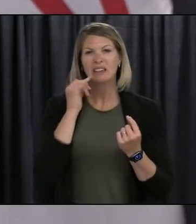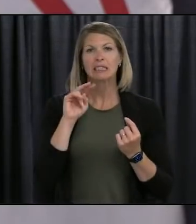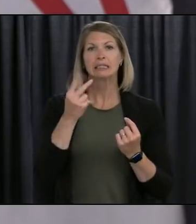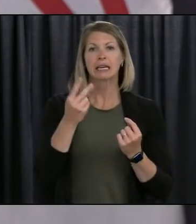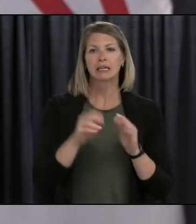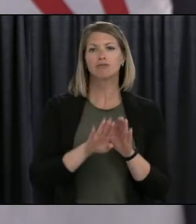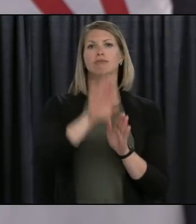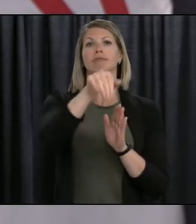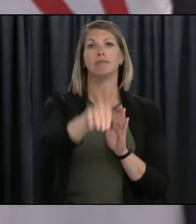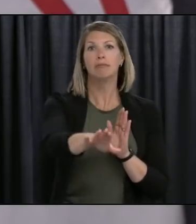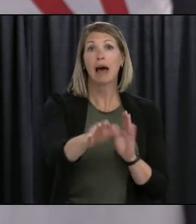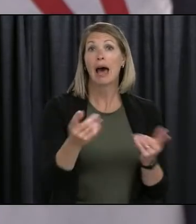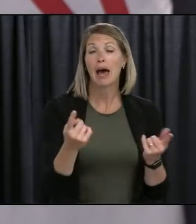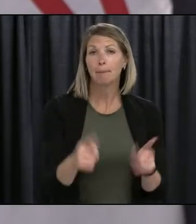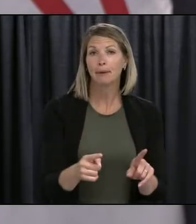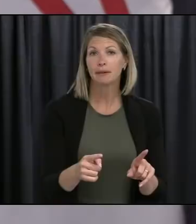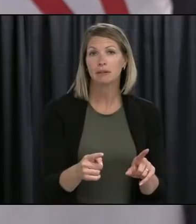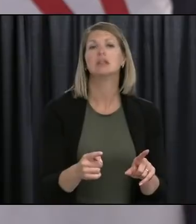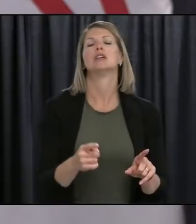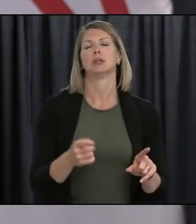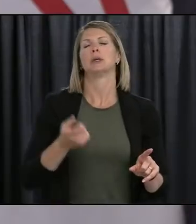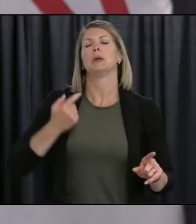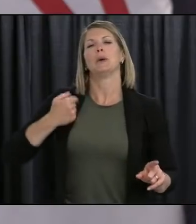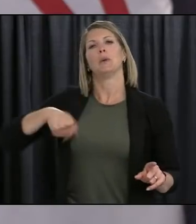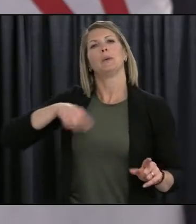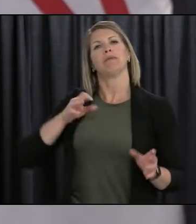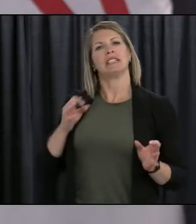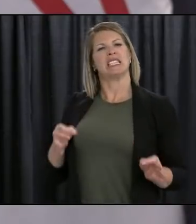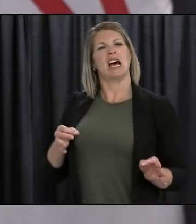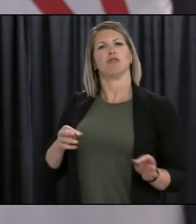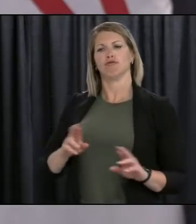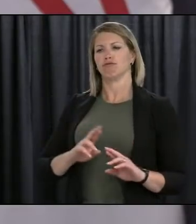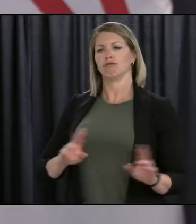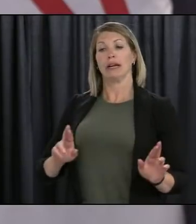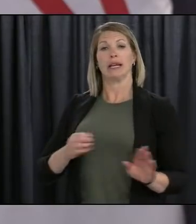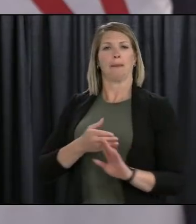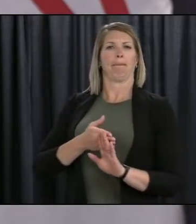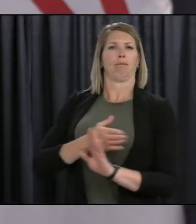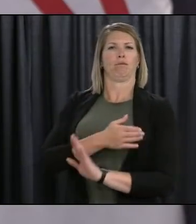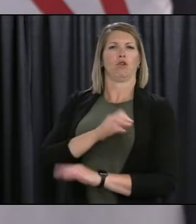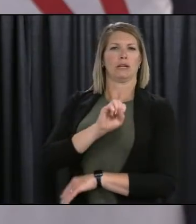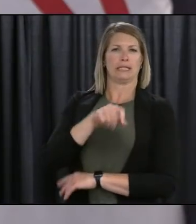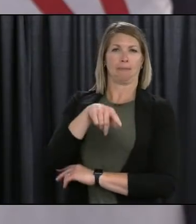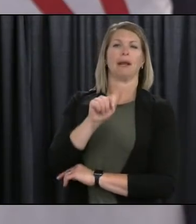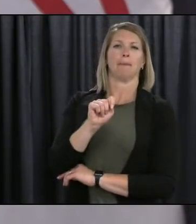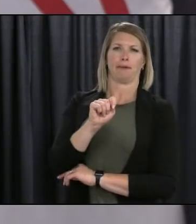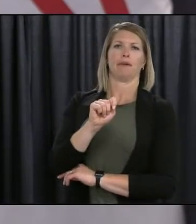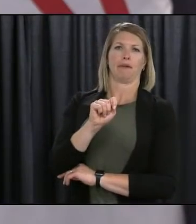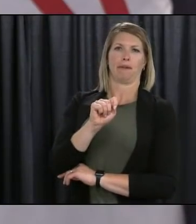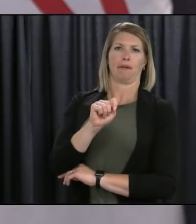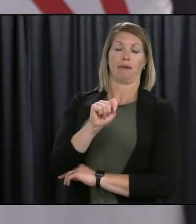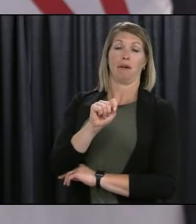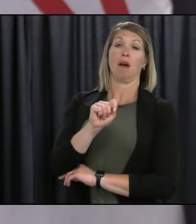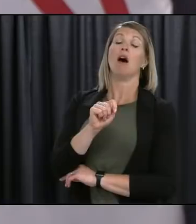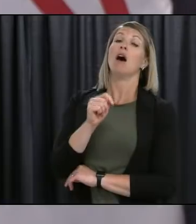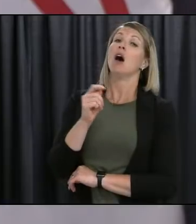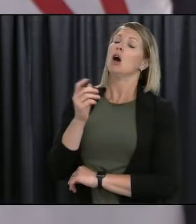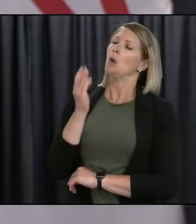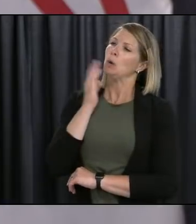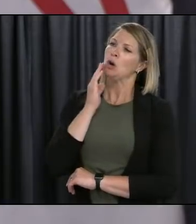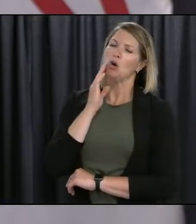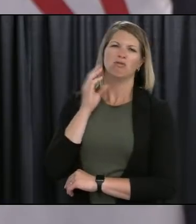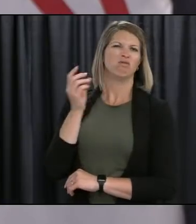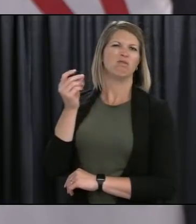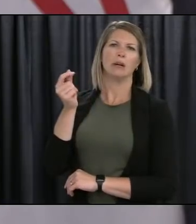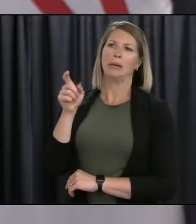service available by September of this year is important. But it also highlighted the fact that we had to deal with this and action was required. That is